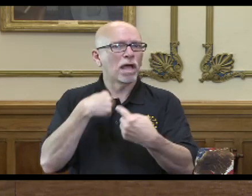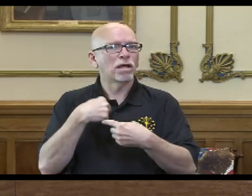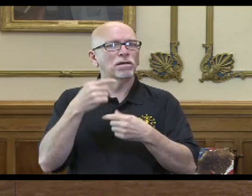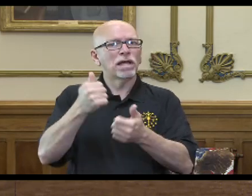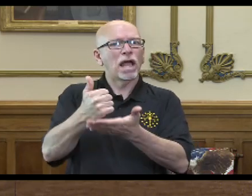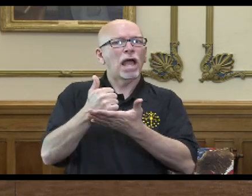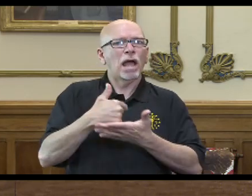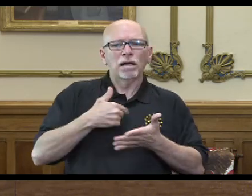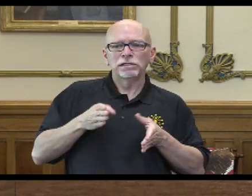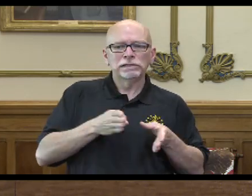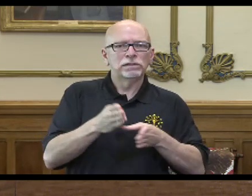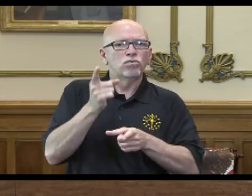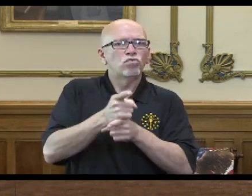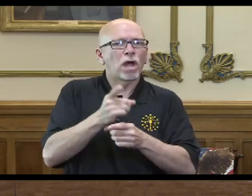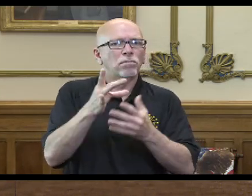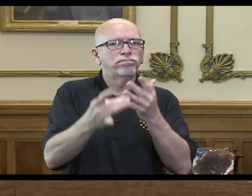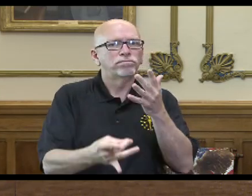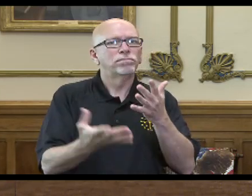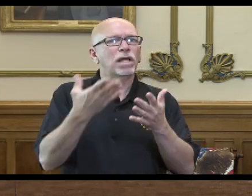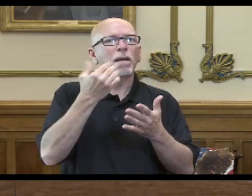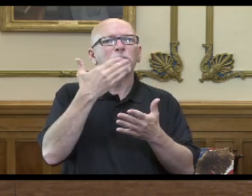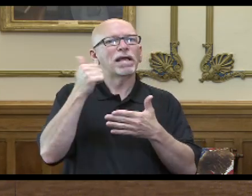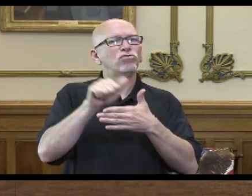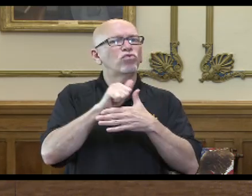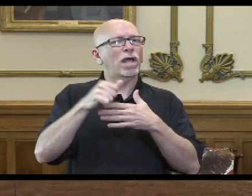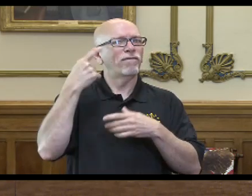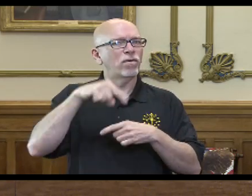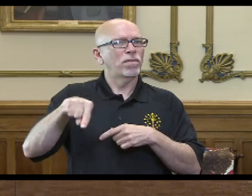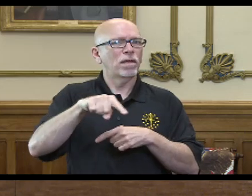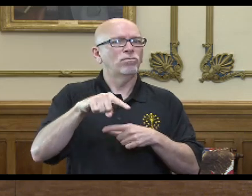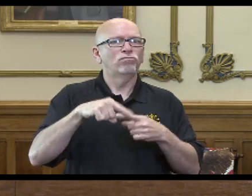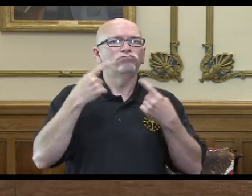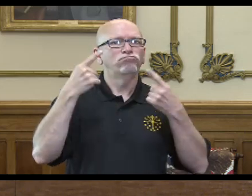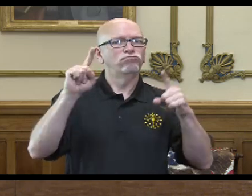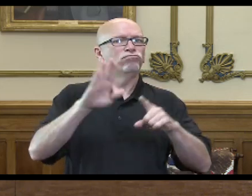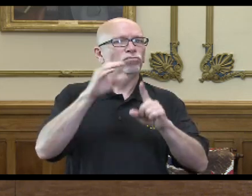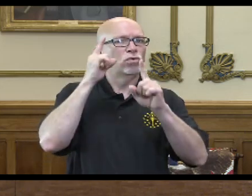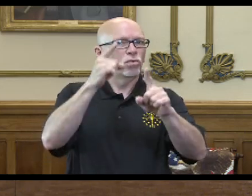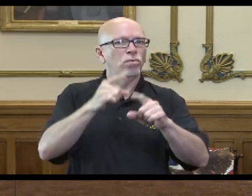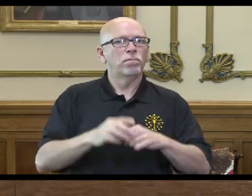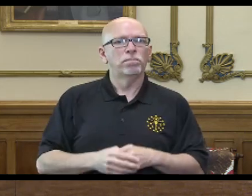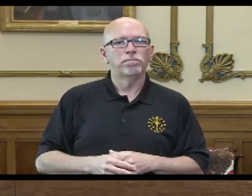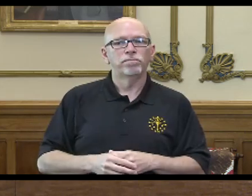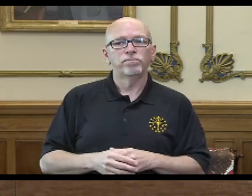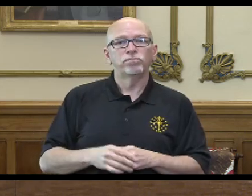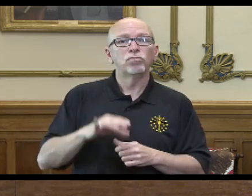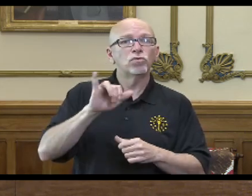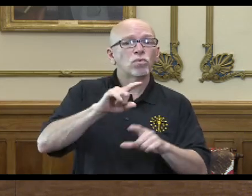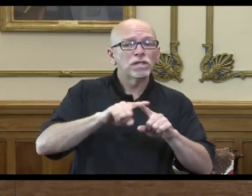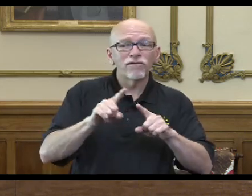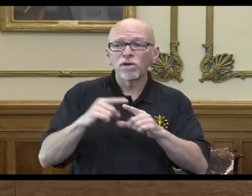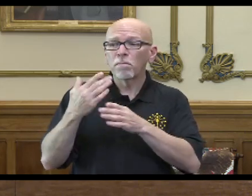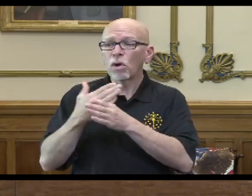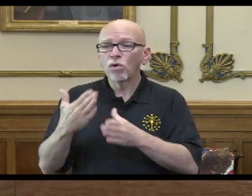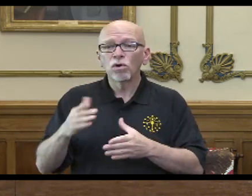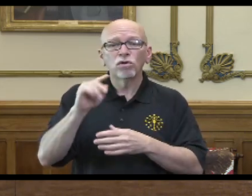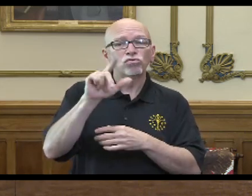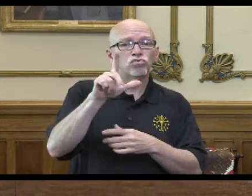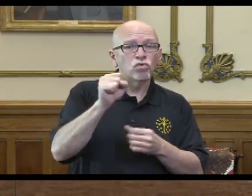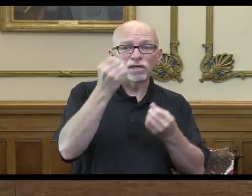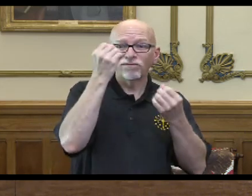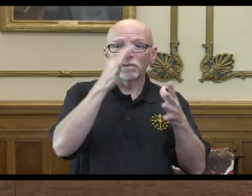forward and the training options that will help them achieve their goals. These partners and tools help to connect Hoosiers